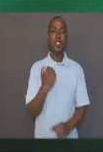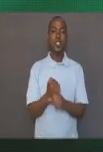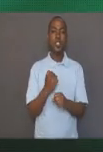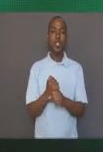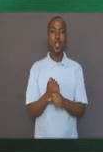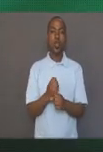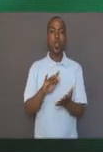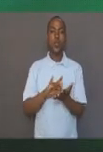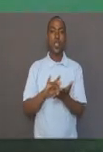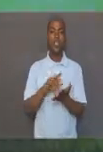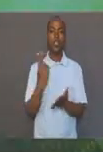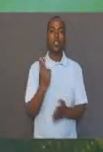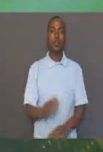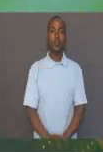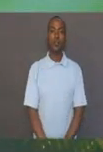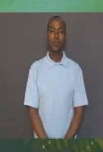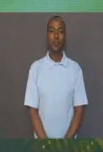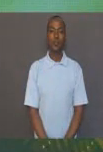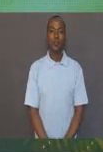in medicine.